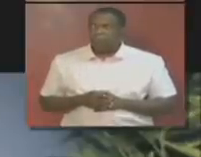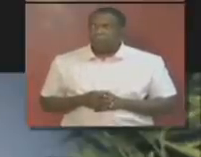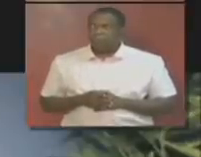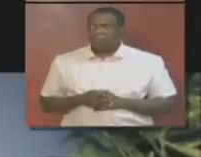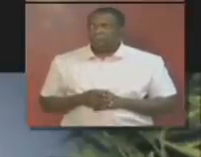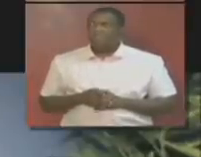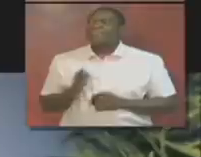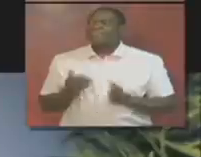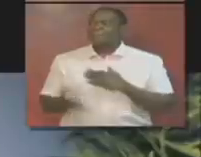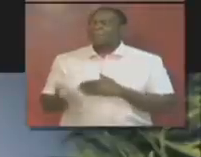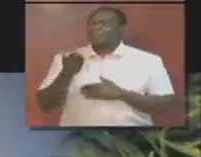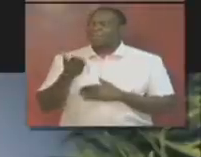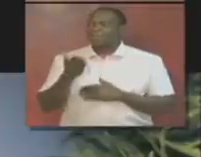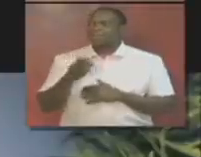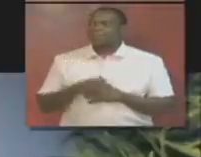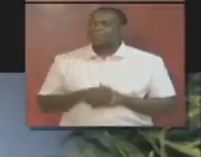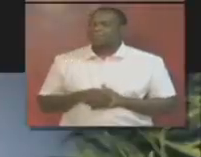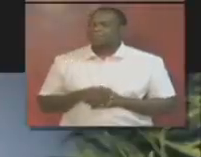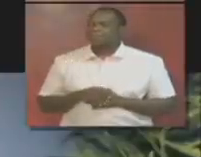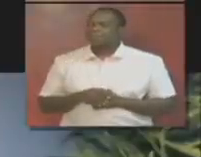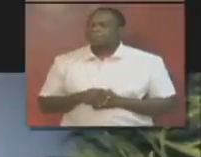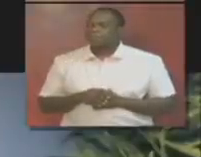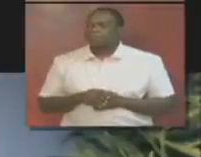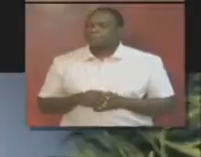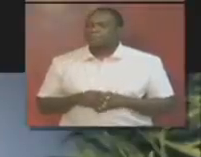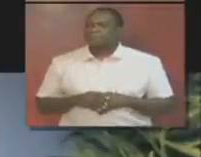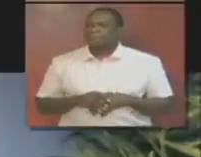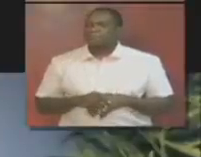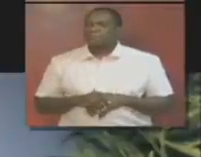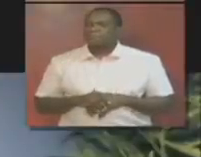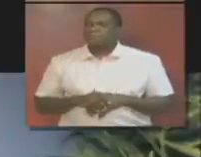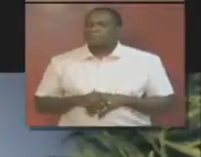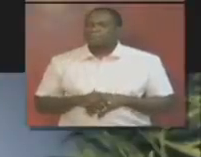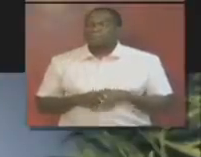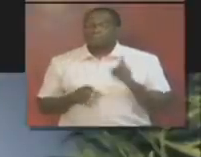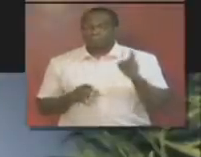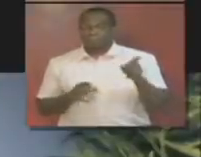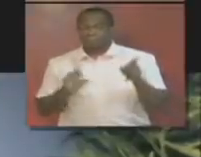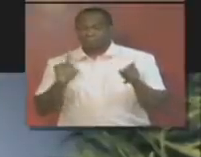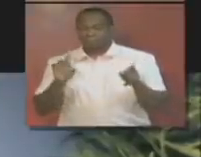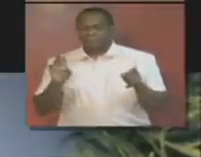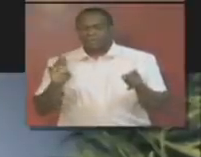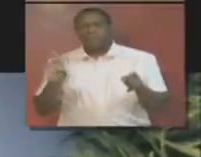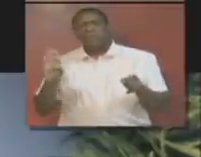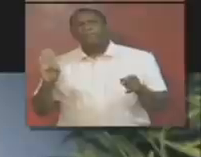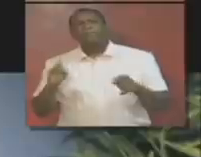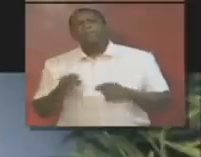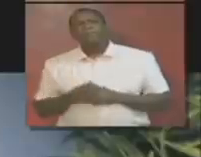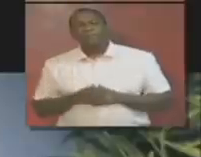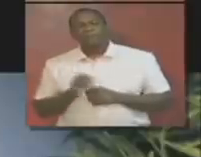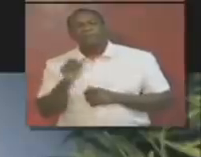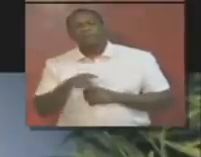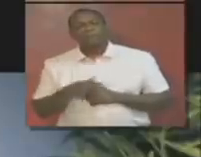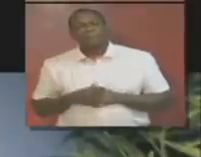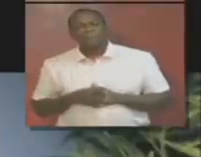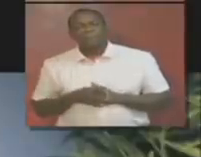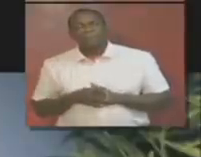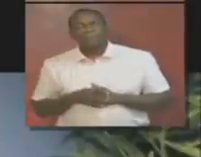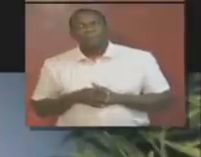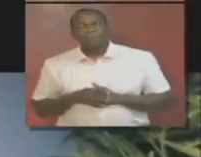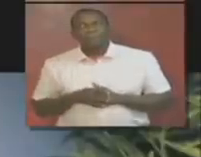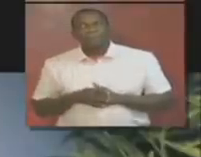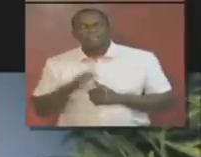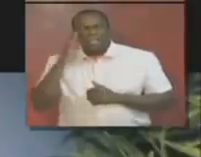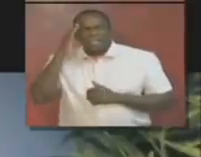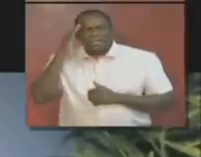Hi, good morning. Sonal Lala from TTT News. Dr. Bagwandas, question for you. I know you gave some general figures in